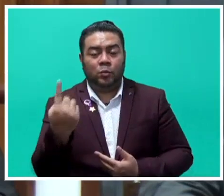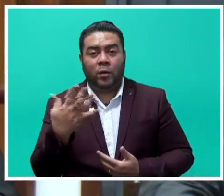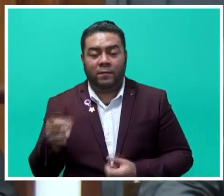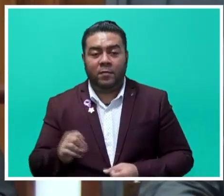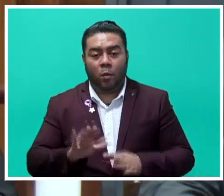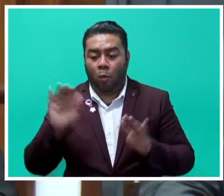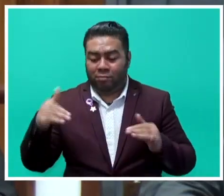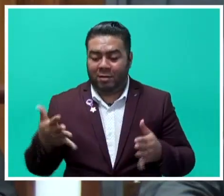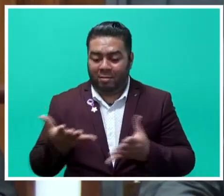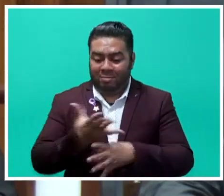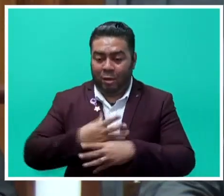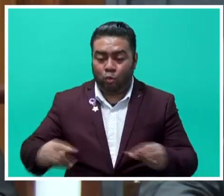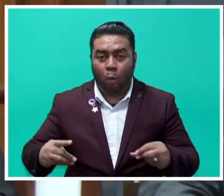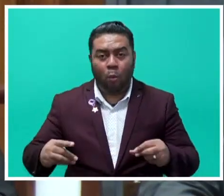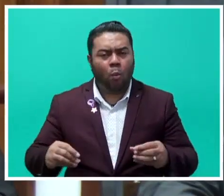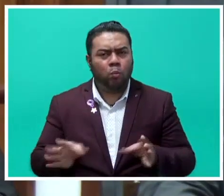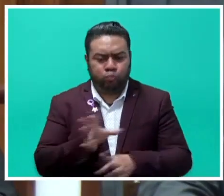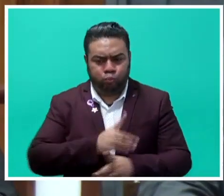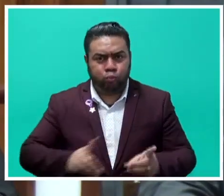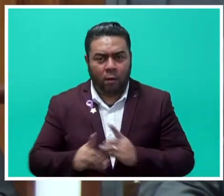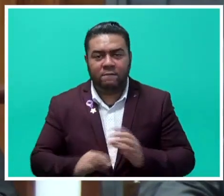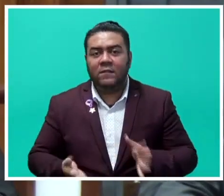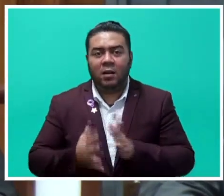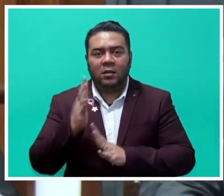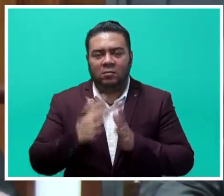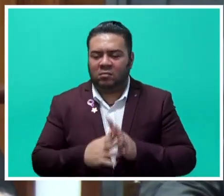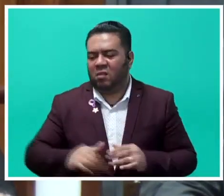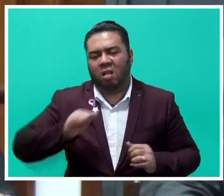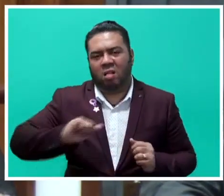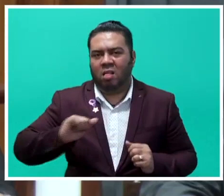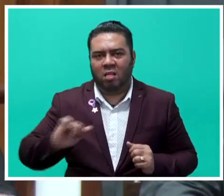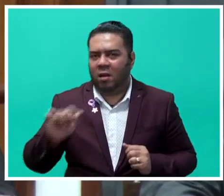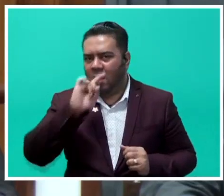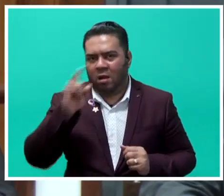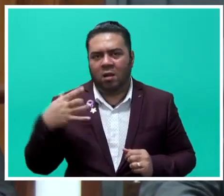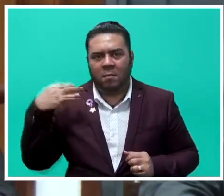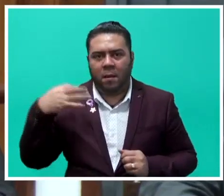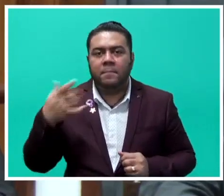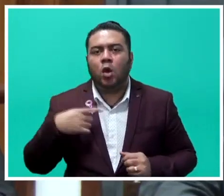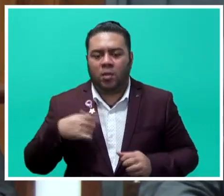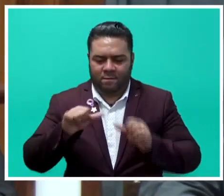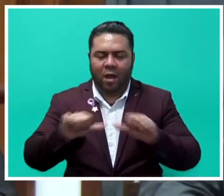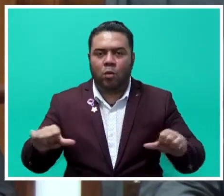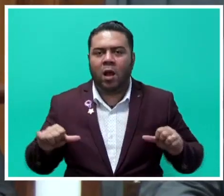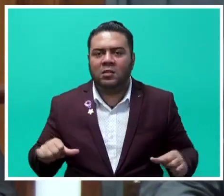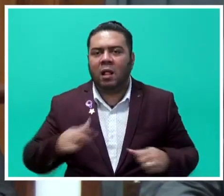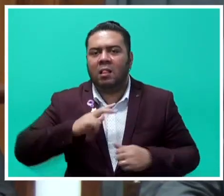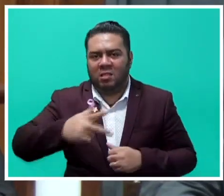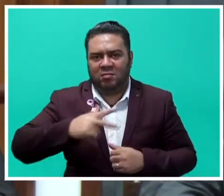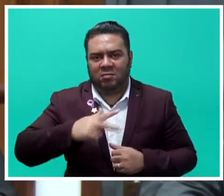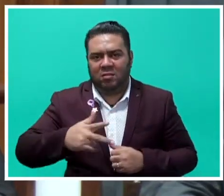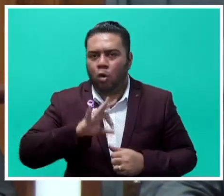homes destroyed by accidental fires were declined because they had agricultural lease titles.